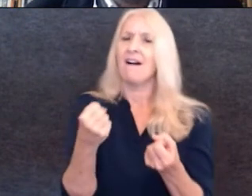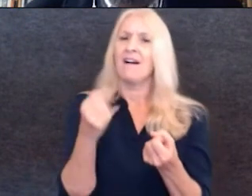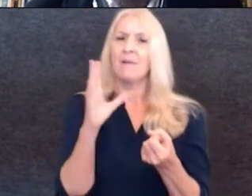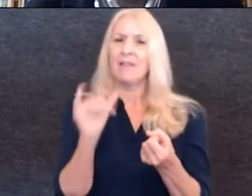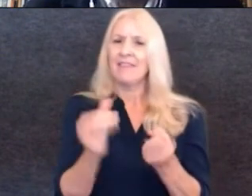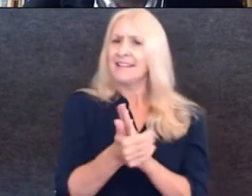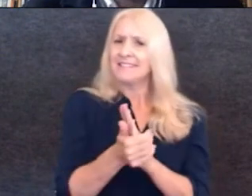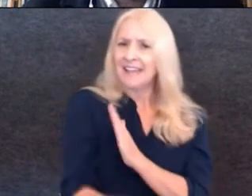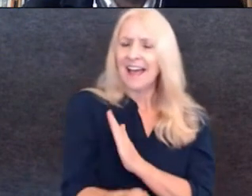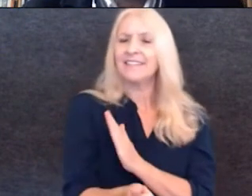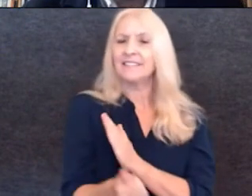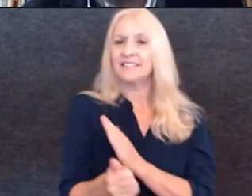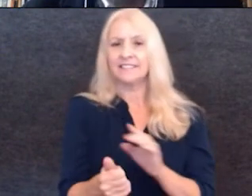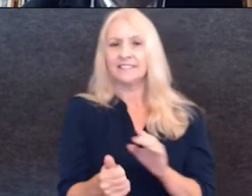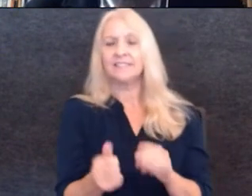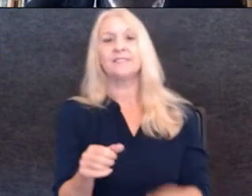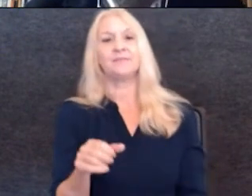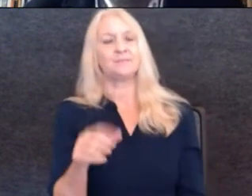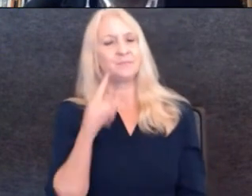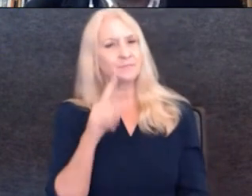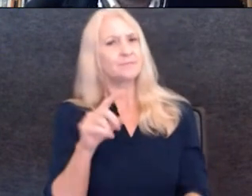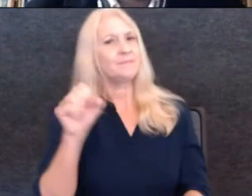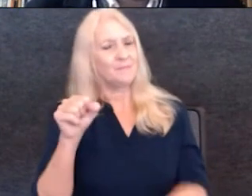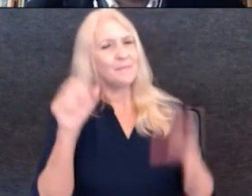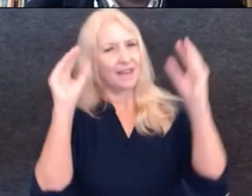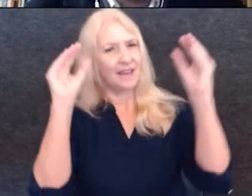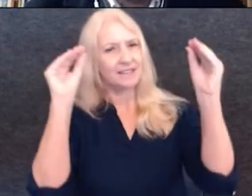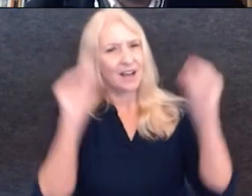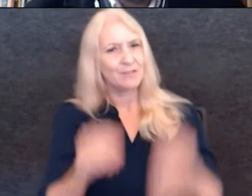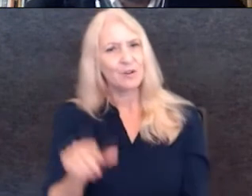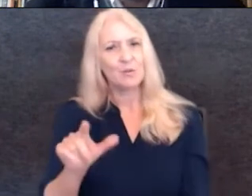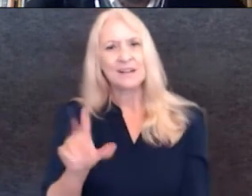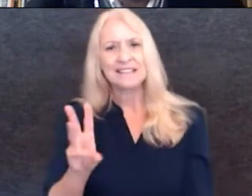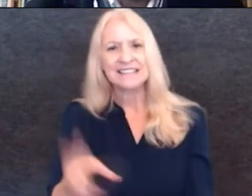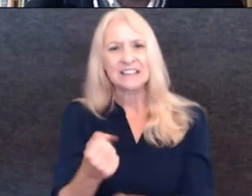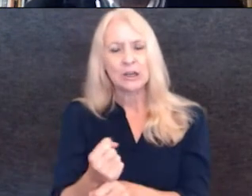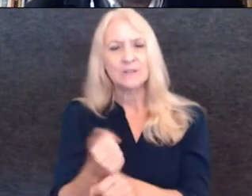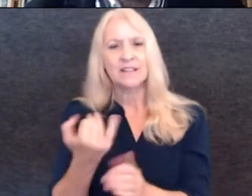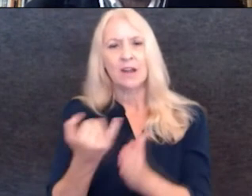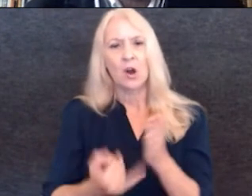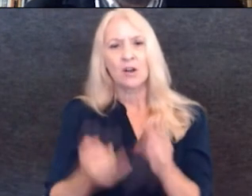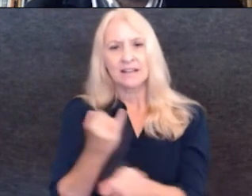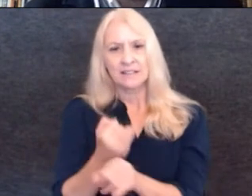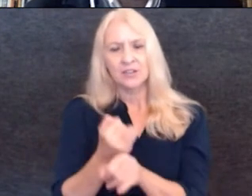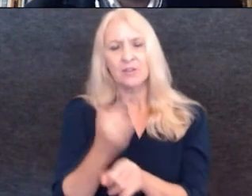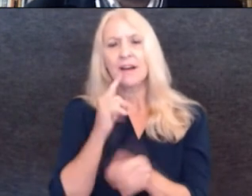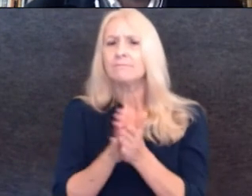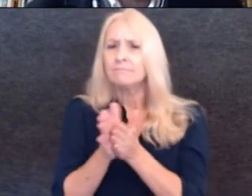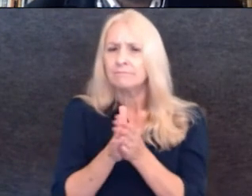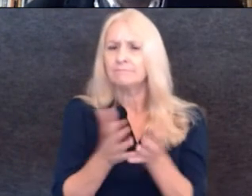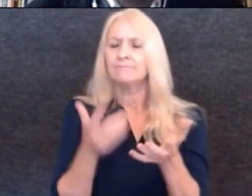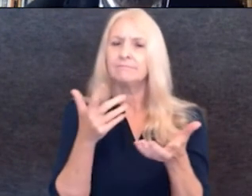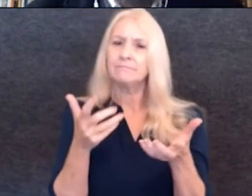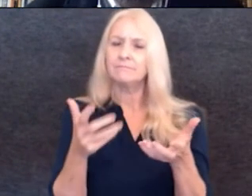cultivated. Yeah, I mean, I taught for 26 years at the Art Institute, and I did it out of a passion. I did it for two